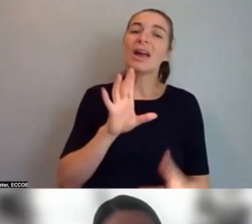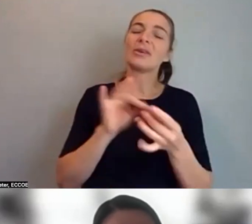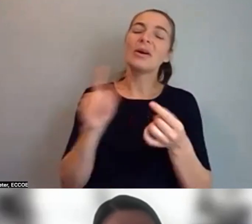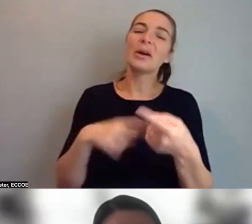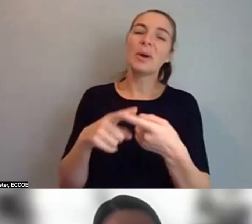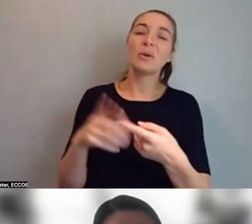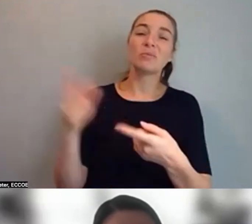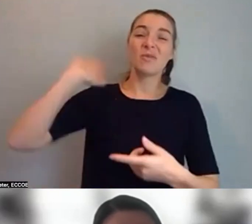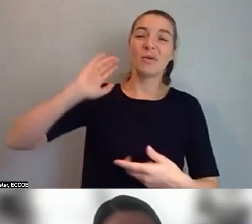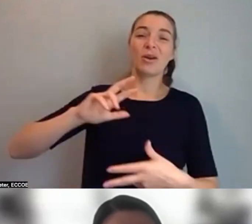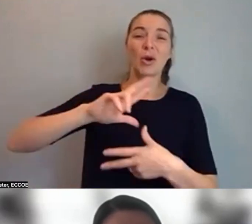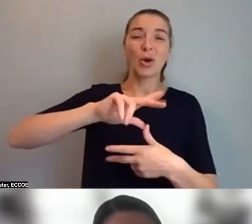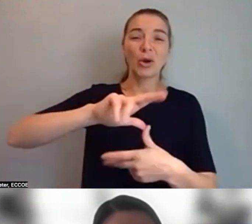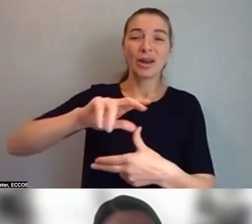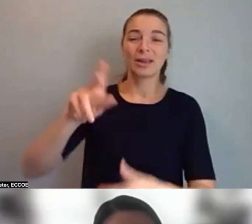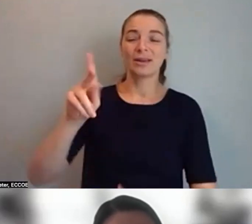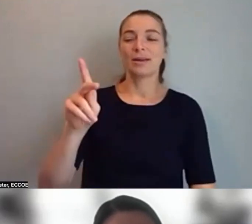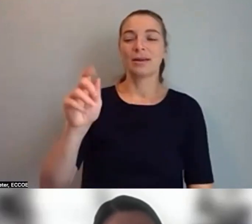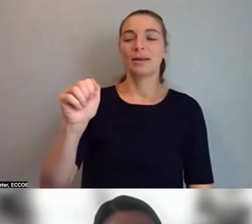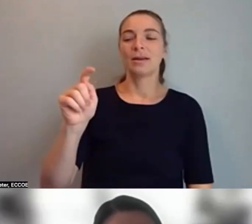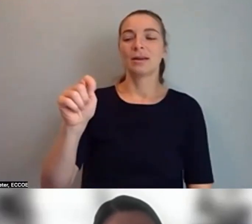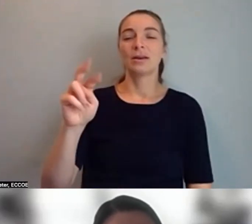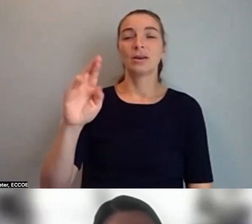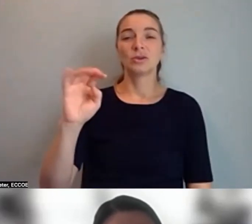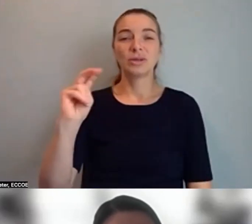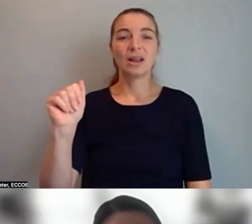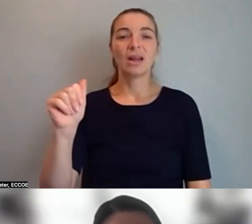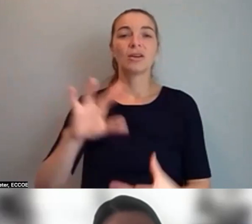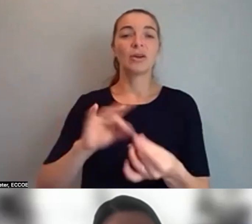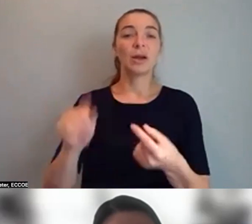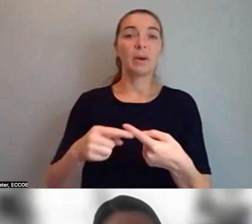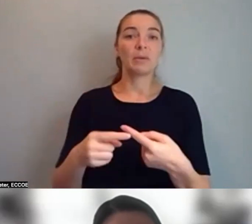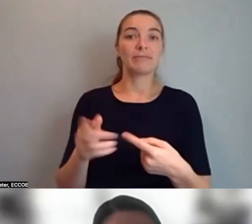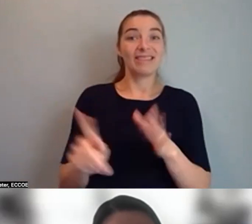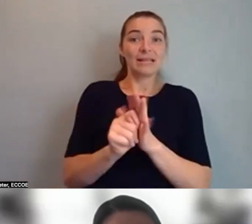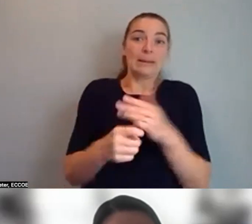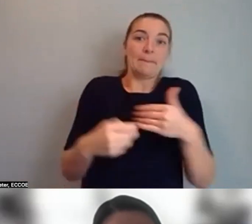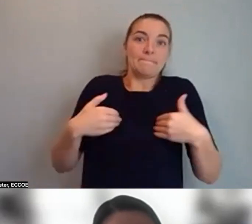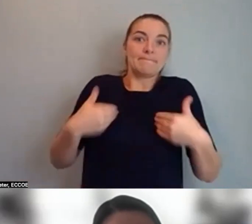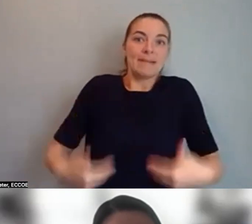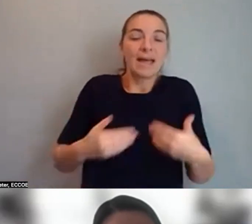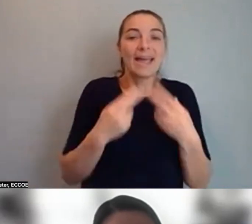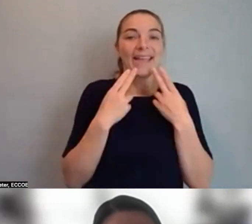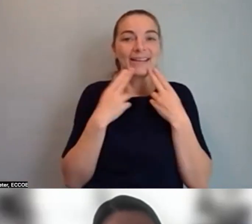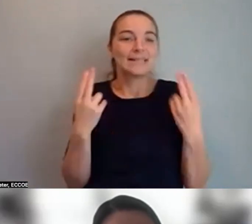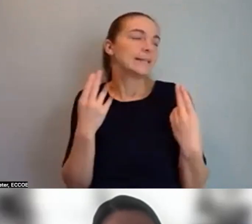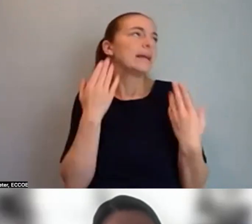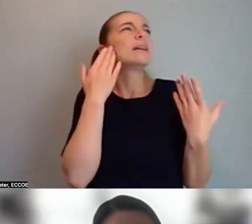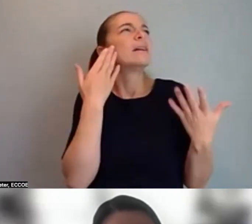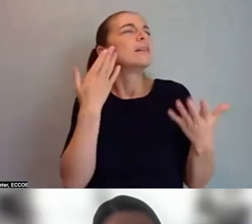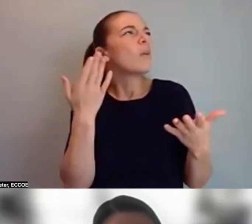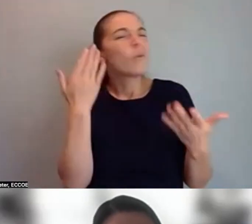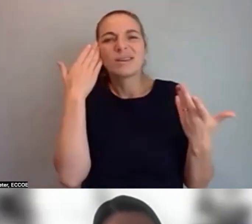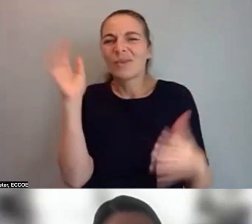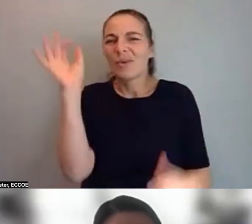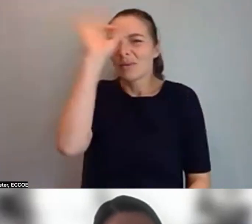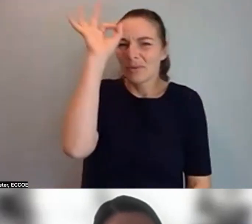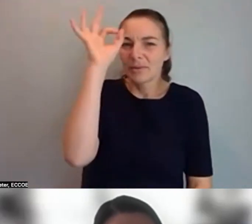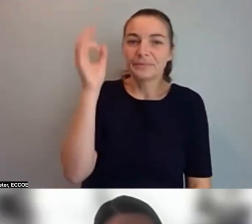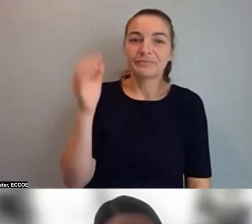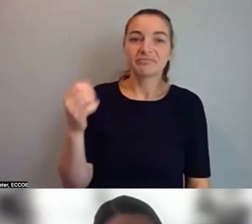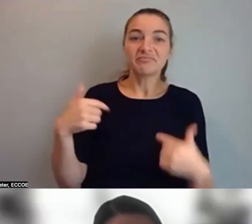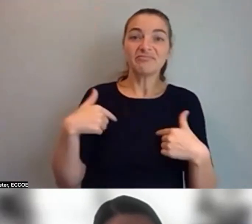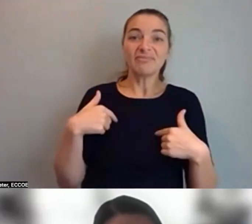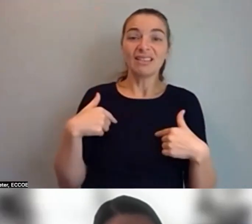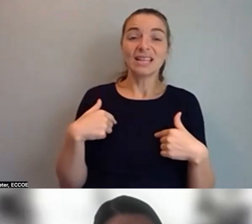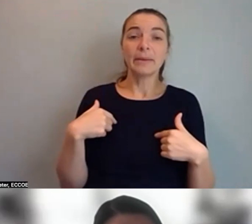mean? And it was the kind of innocence that I remember, you know, when I was in undergrad and people were talking about needing to, like, take, you know, the